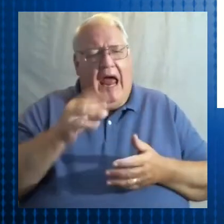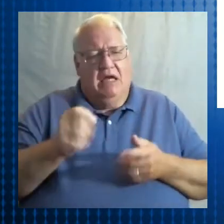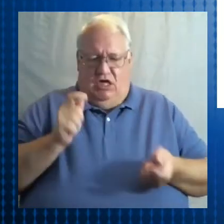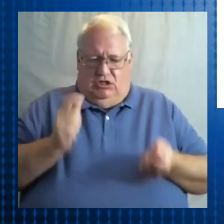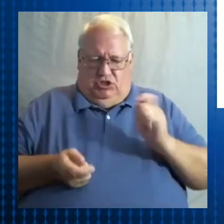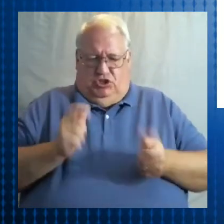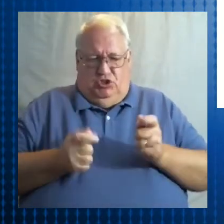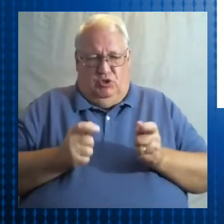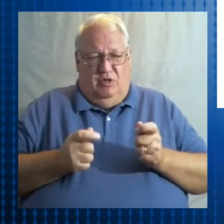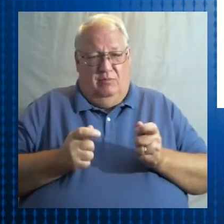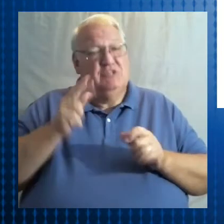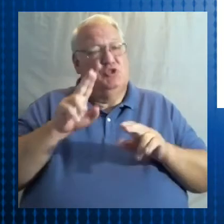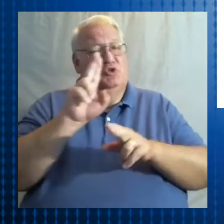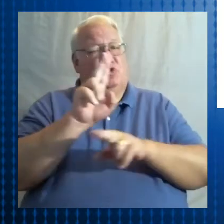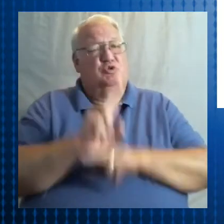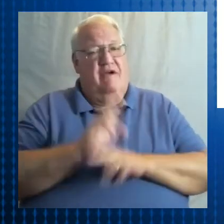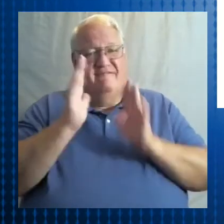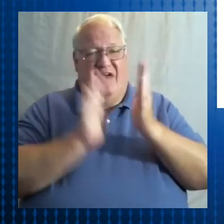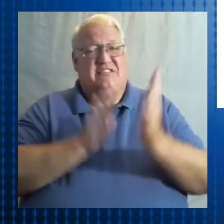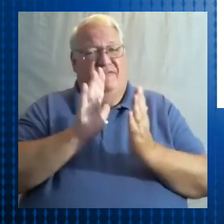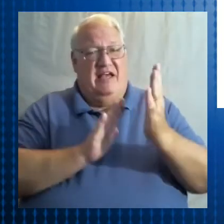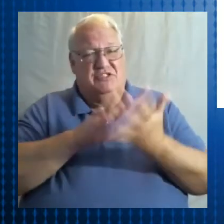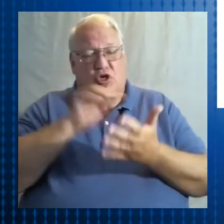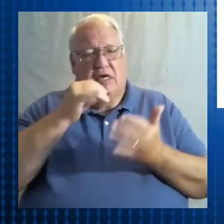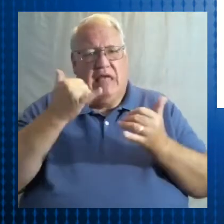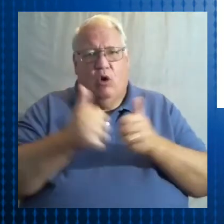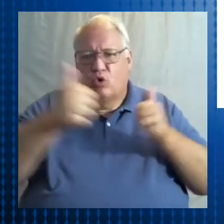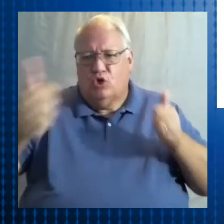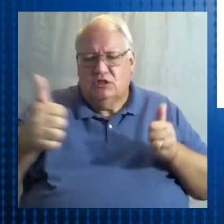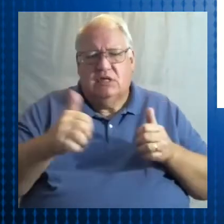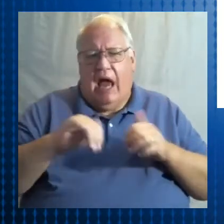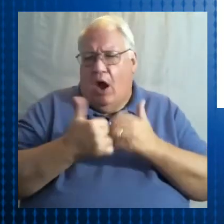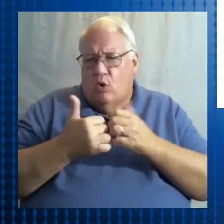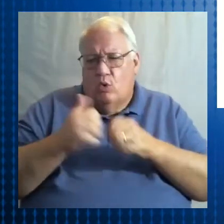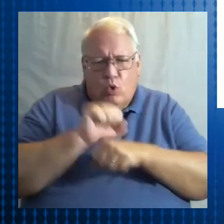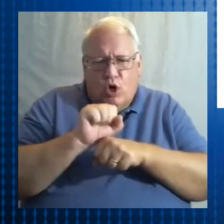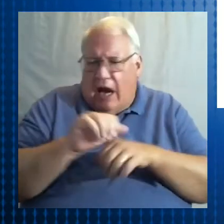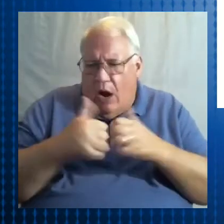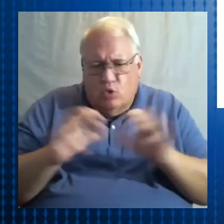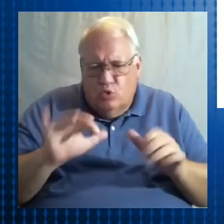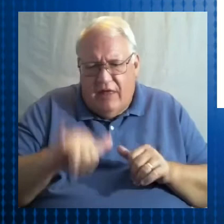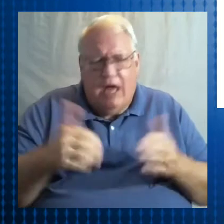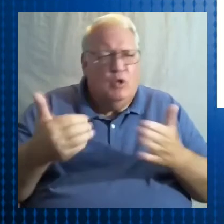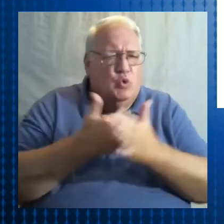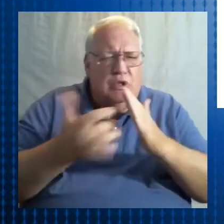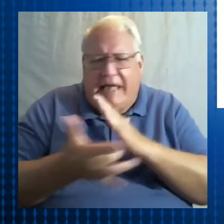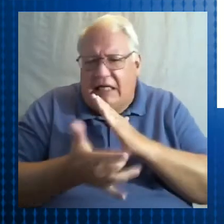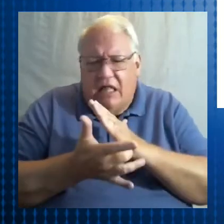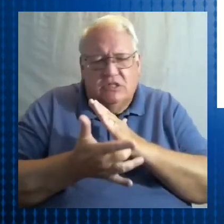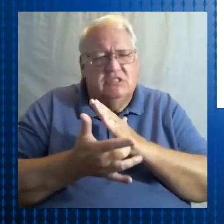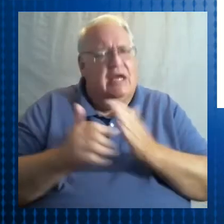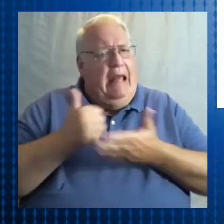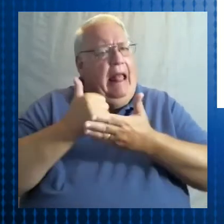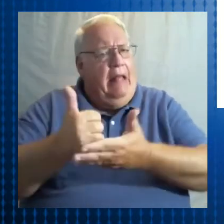learning. They also helped their colleagues transition to remote teaching and new technology. These